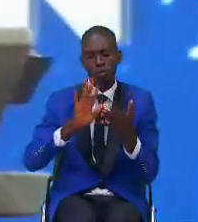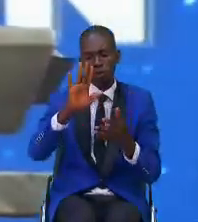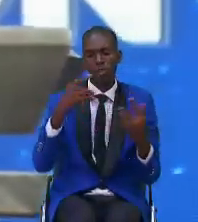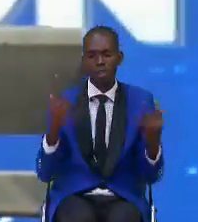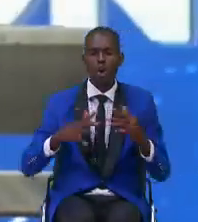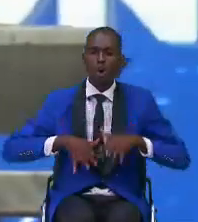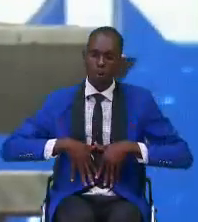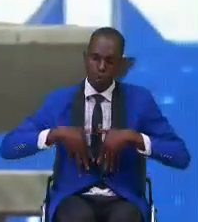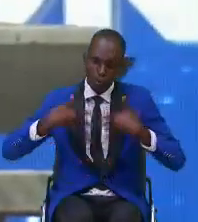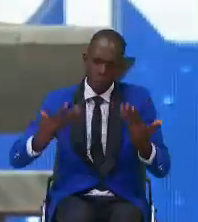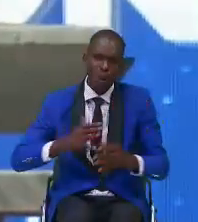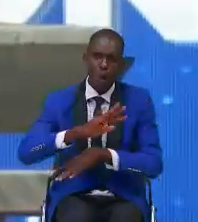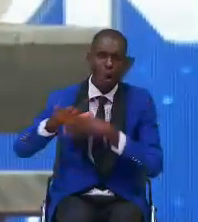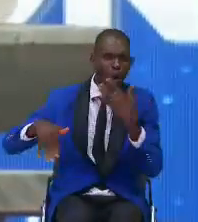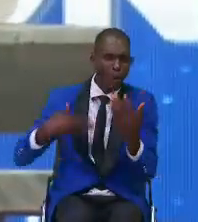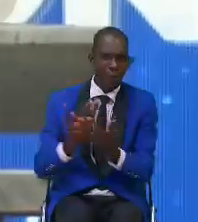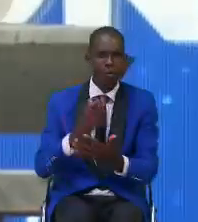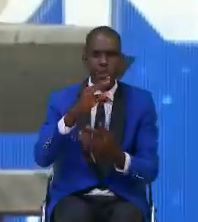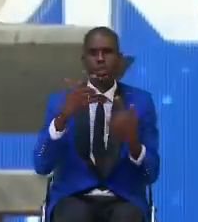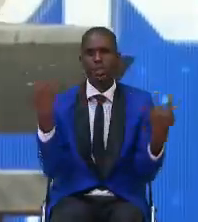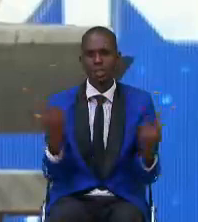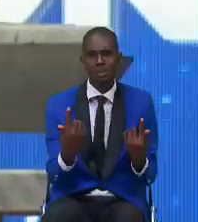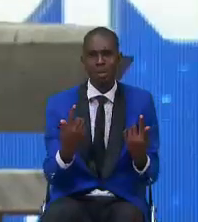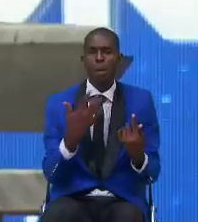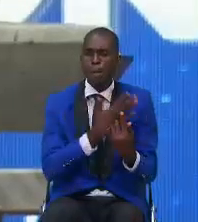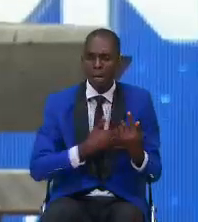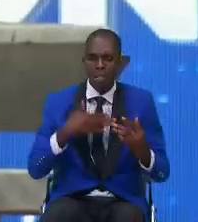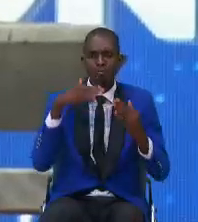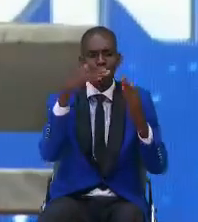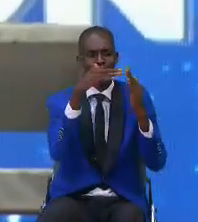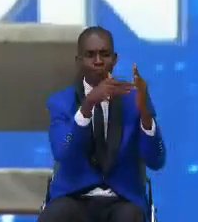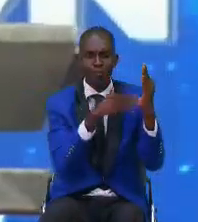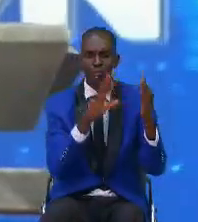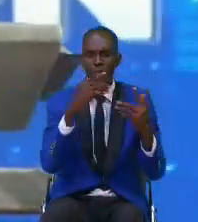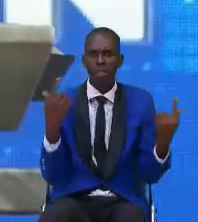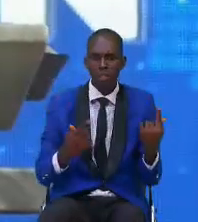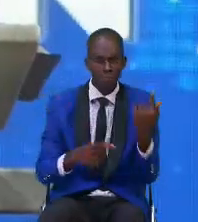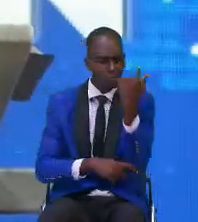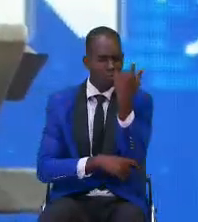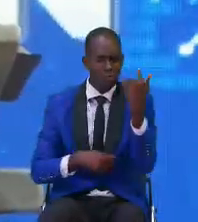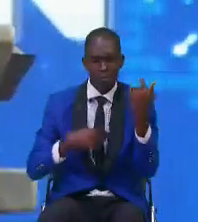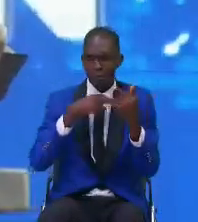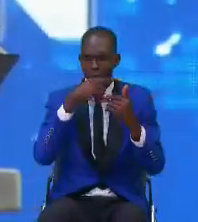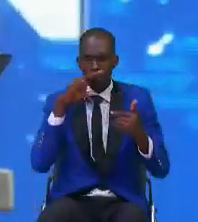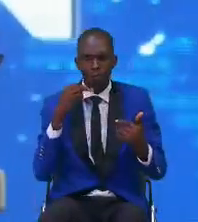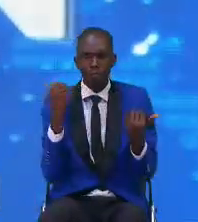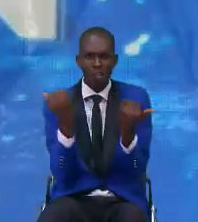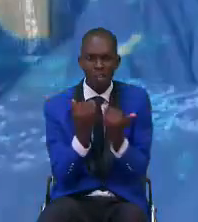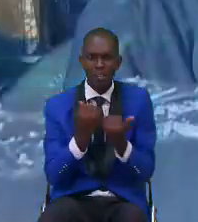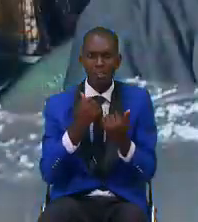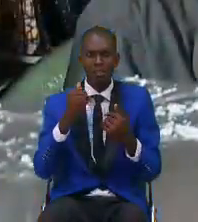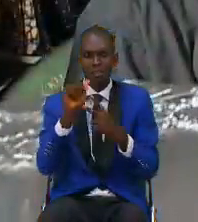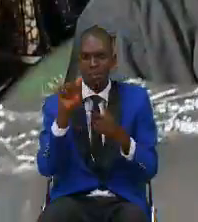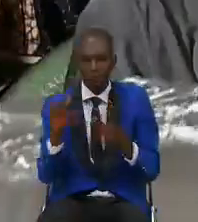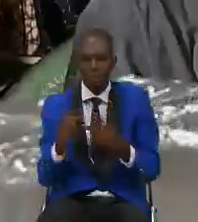Lord will pardon you, and then the Lord will make you worthy of heaven and worthy of his grace. As